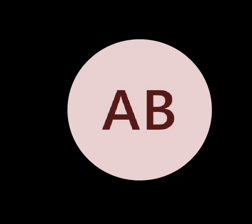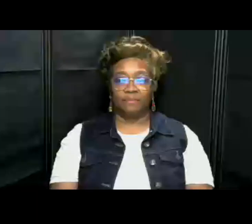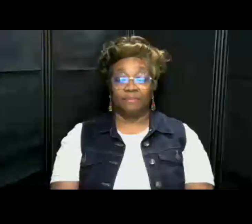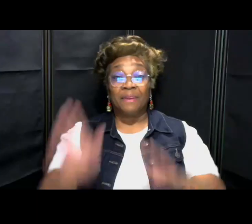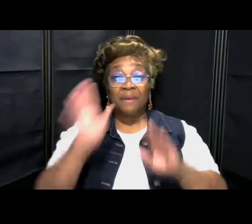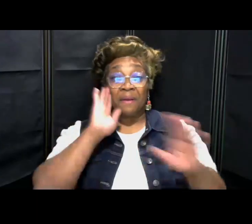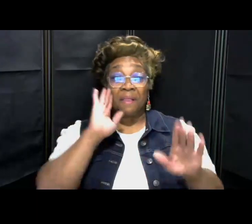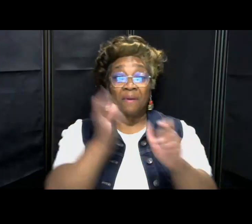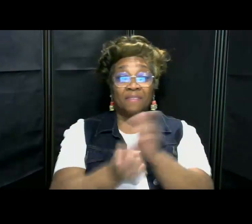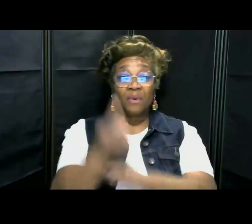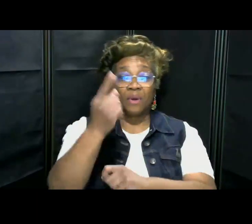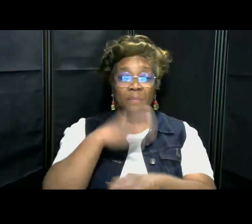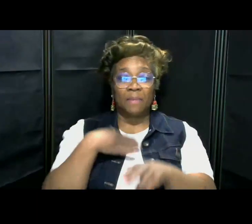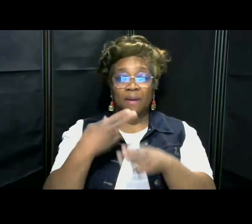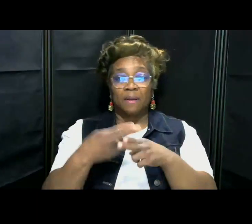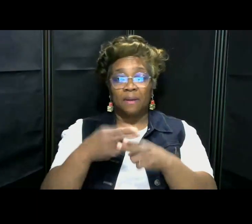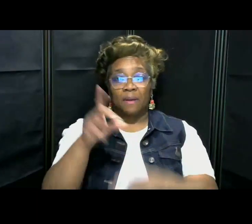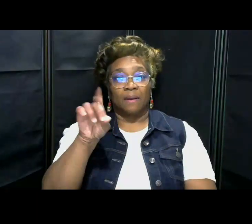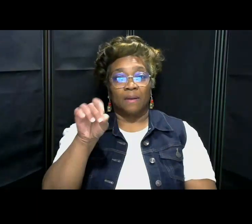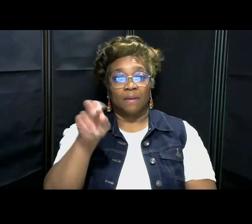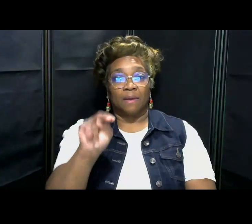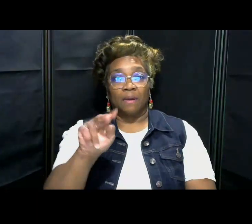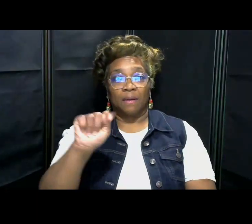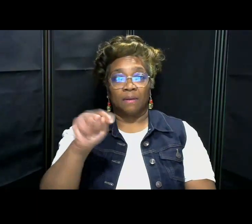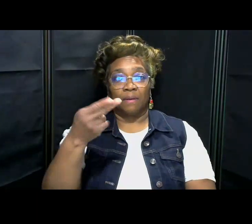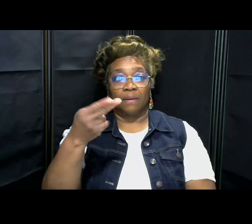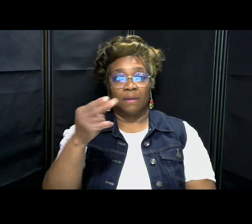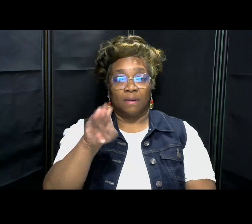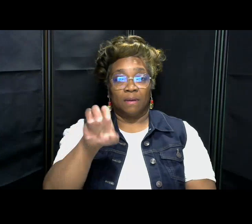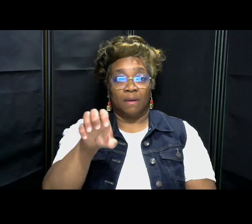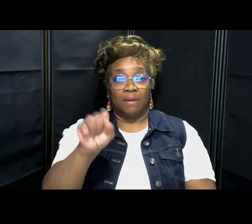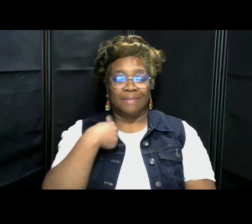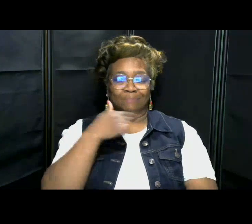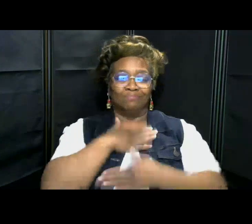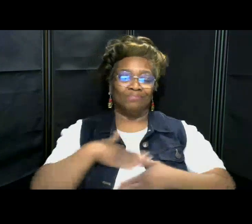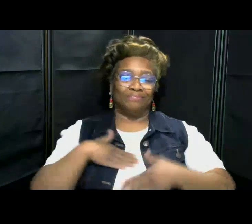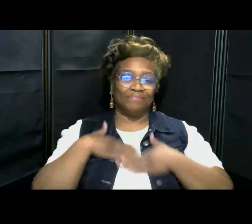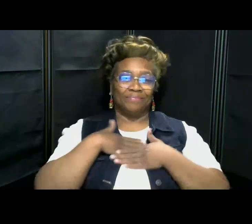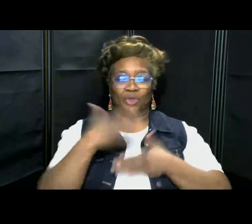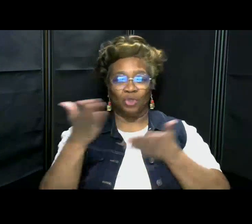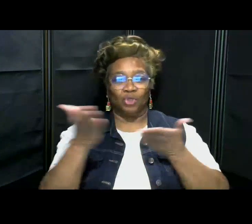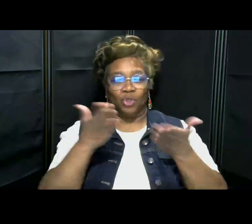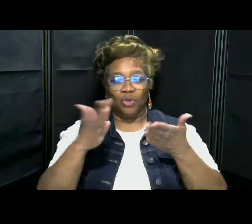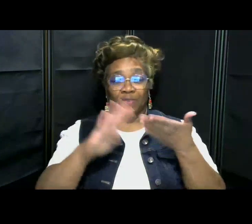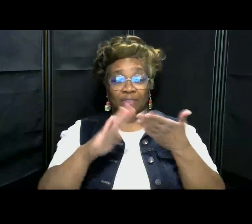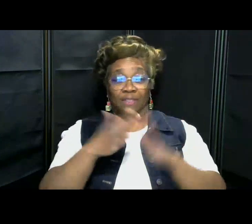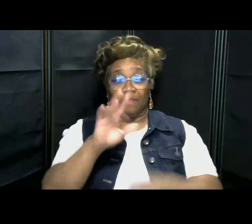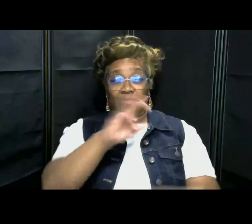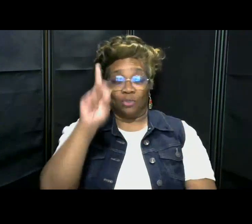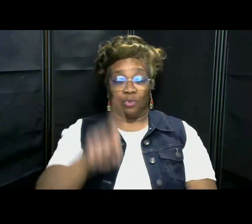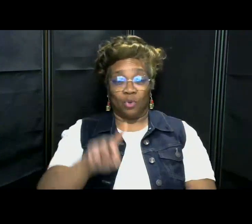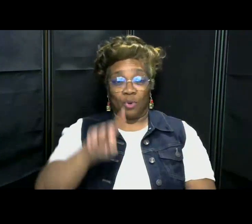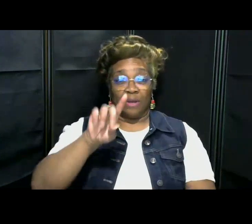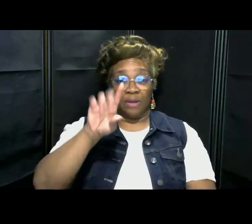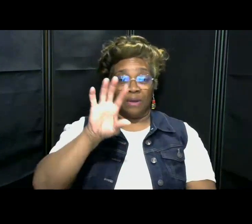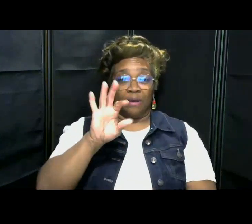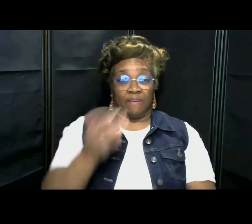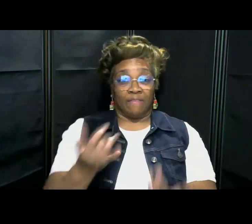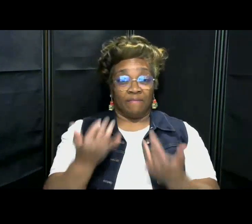Hello, everyone. My name is Don Thomas. I have the pleasure to serve you as the City of Detroit's Fire Marshal. The Fire